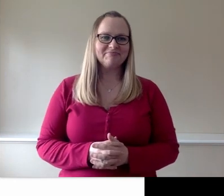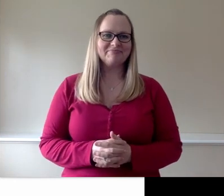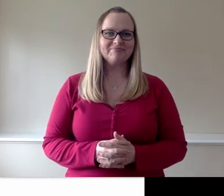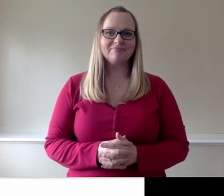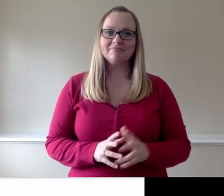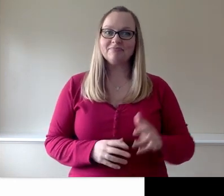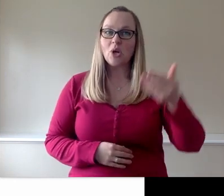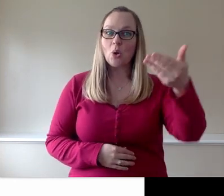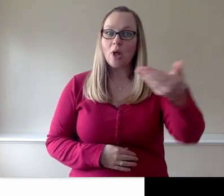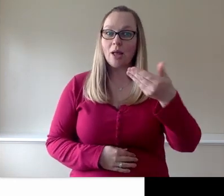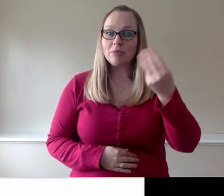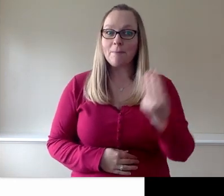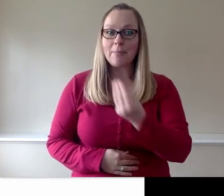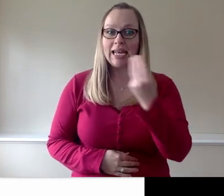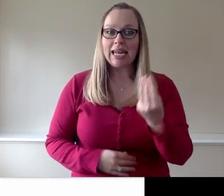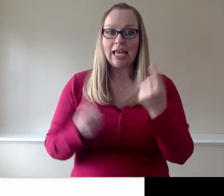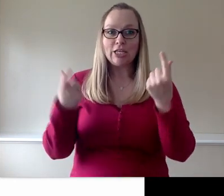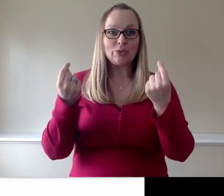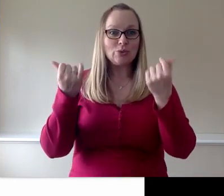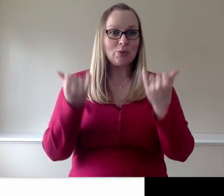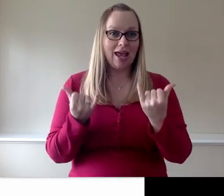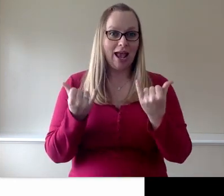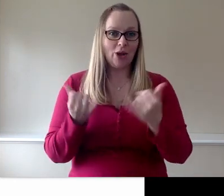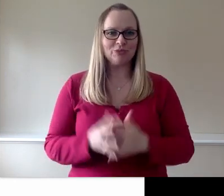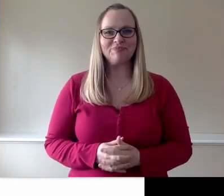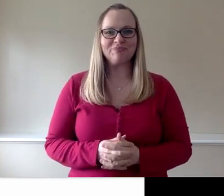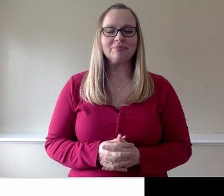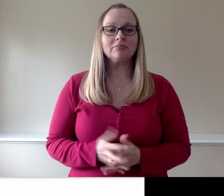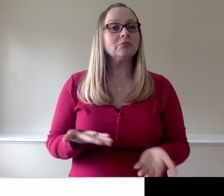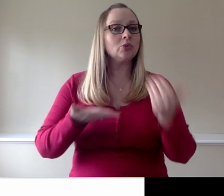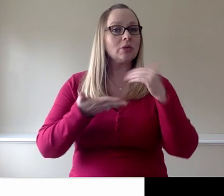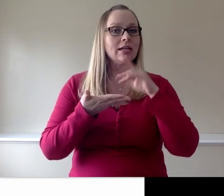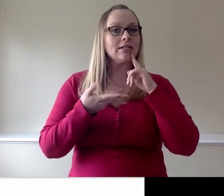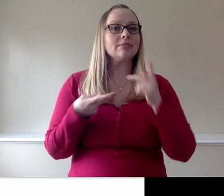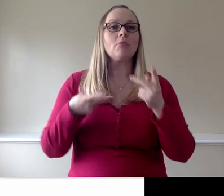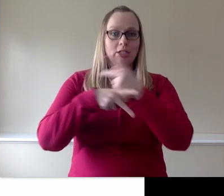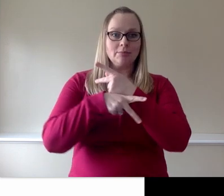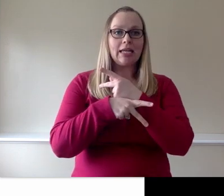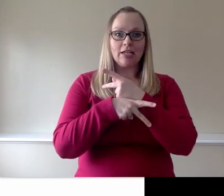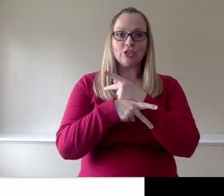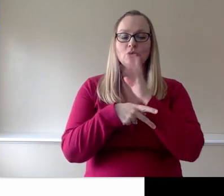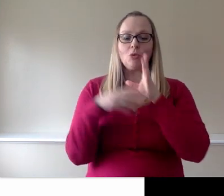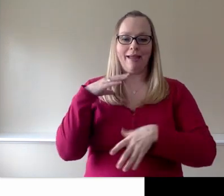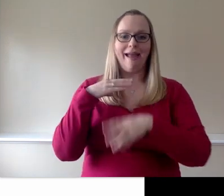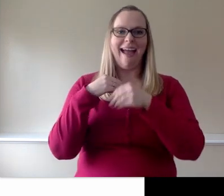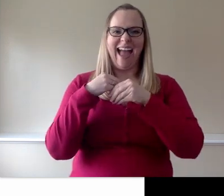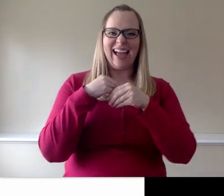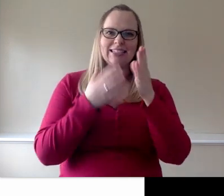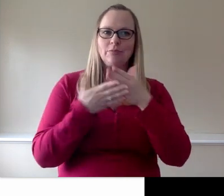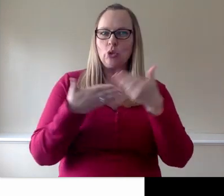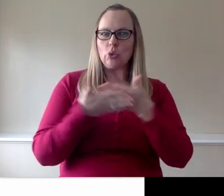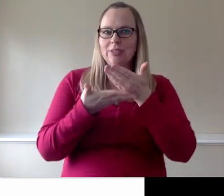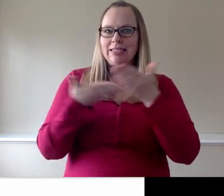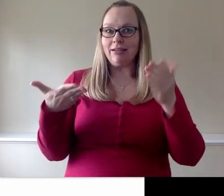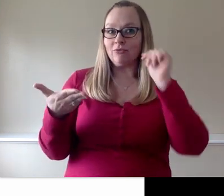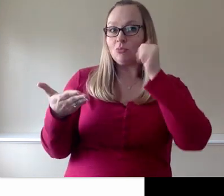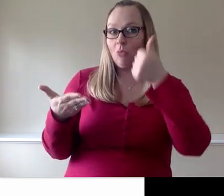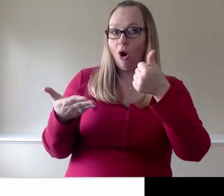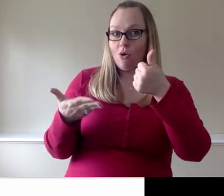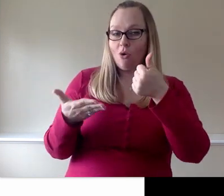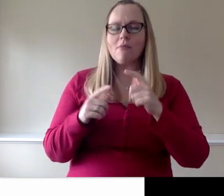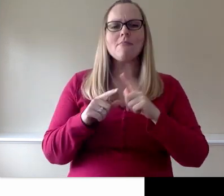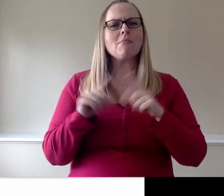Welcome to Monday's Do Now, everyone. So again, we're doing multiplication. We're going to be adding some new stuff starting tomorrow. But